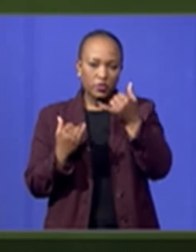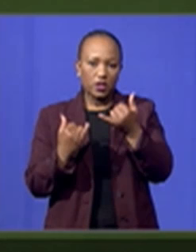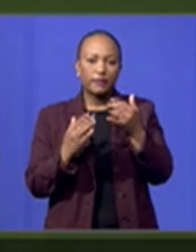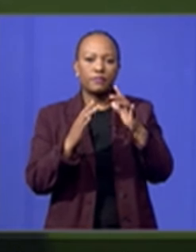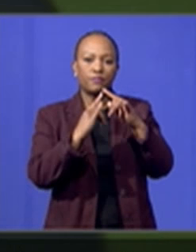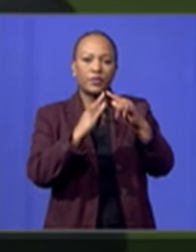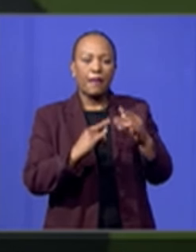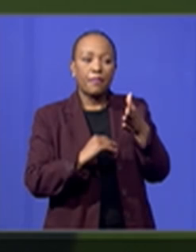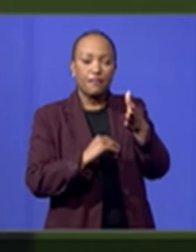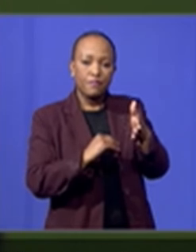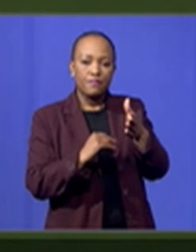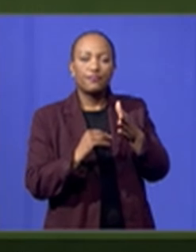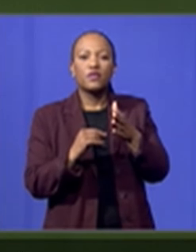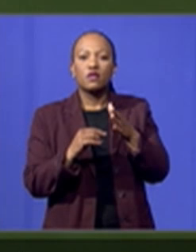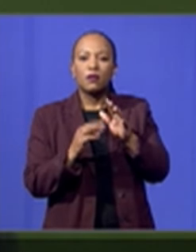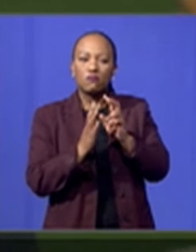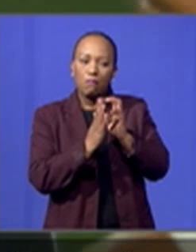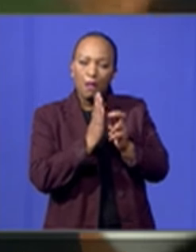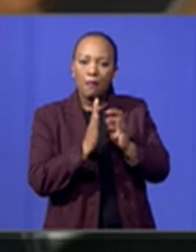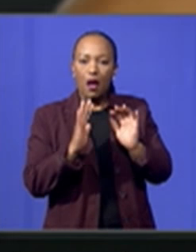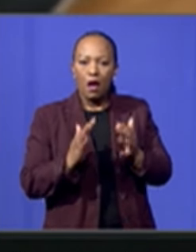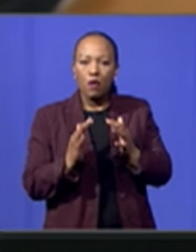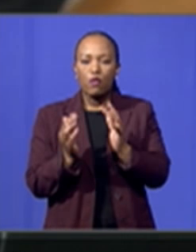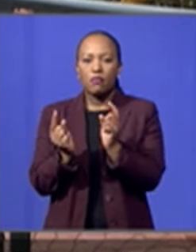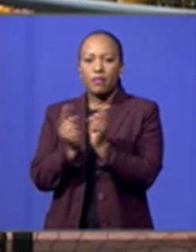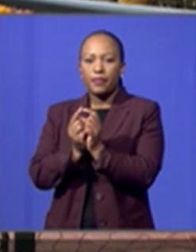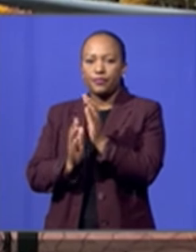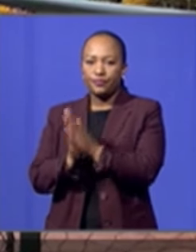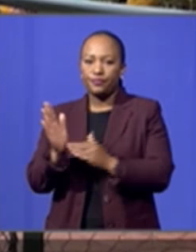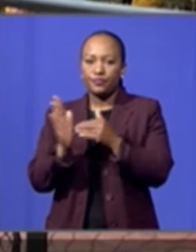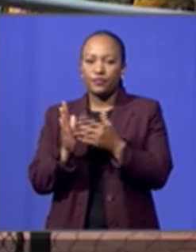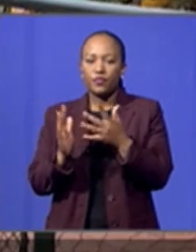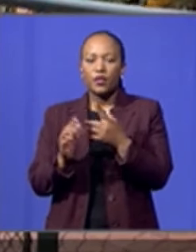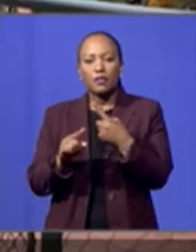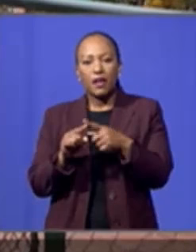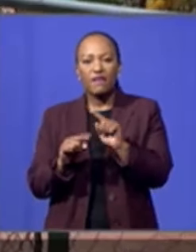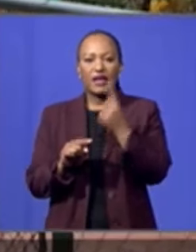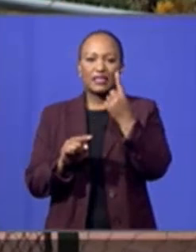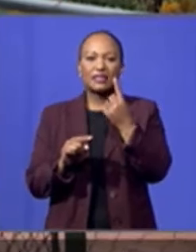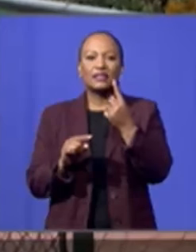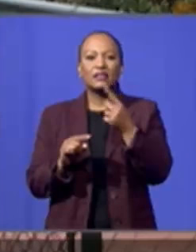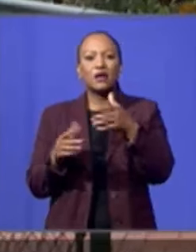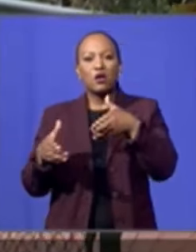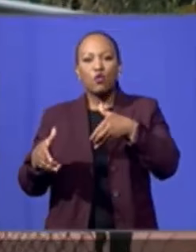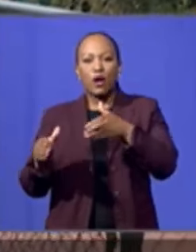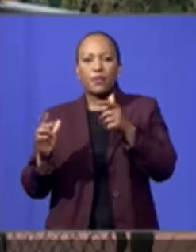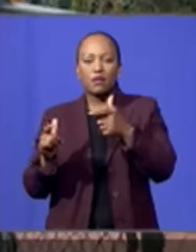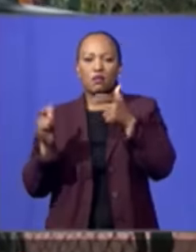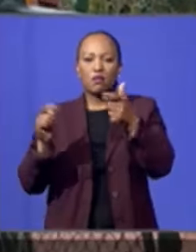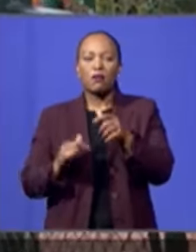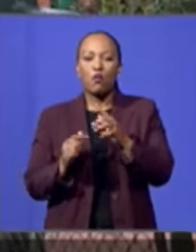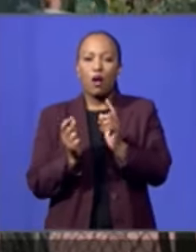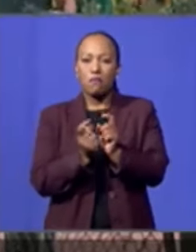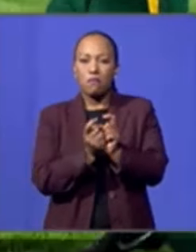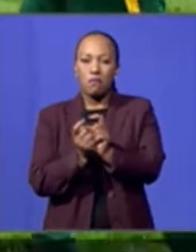tlhoma melawana ya go ka tshwaragana pele ga barakana le New Zealand mo motshamekong wa ntlha wa teko ya the greatest rival